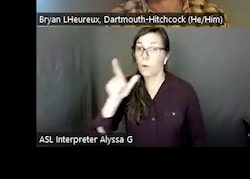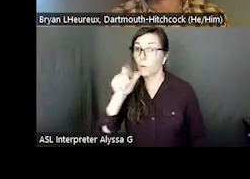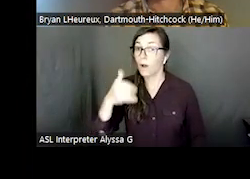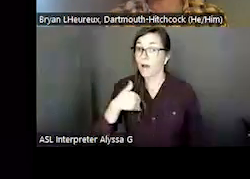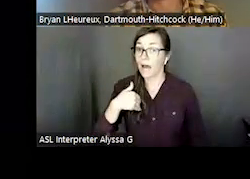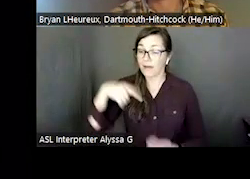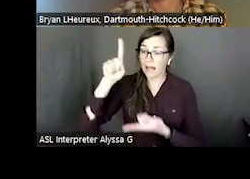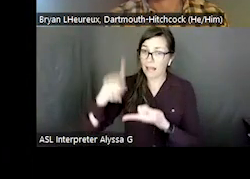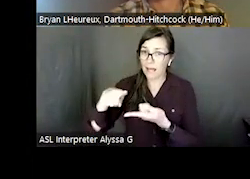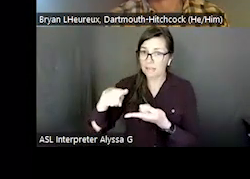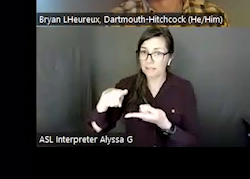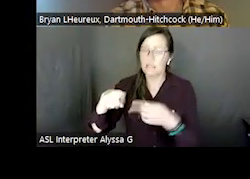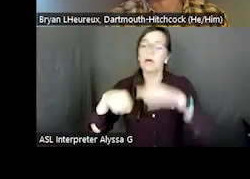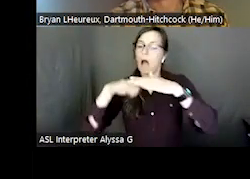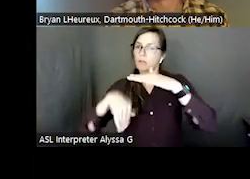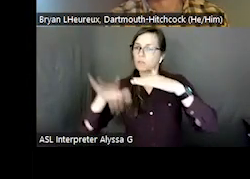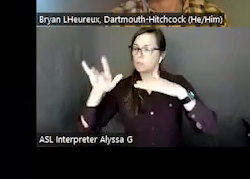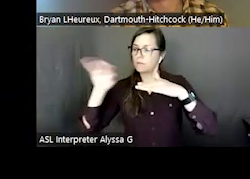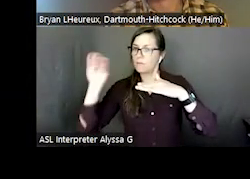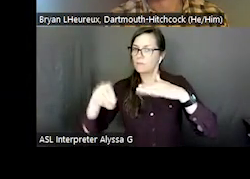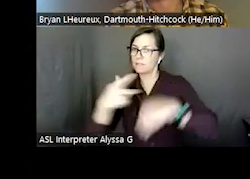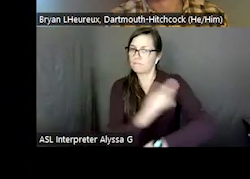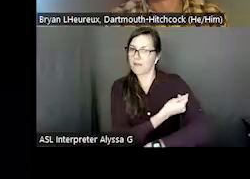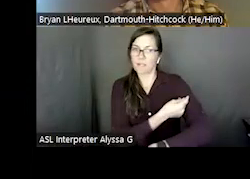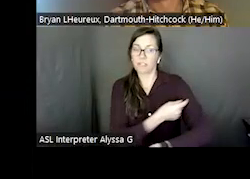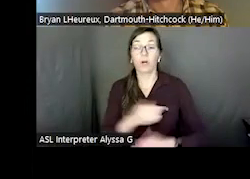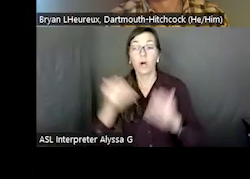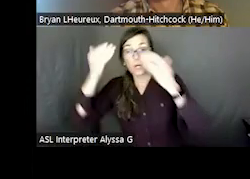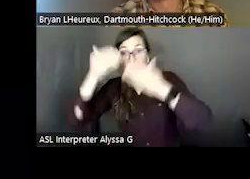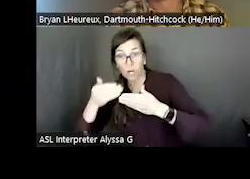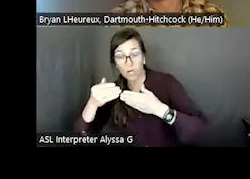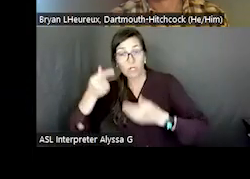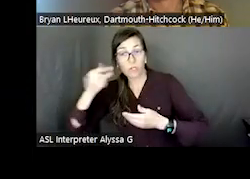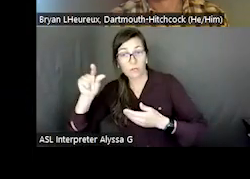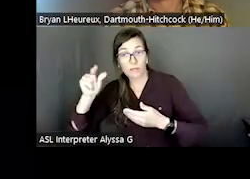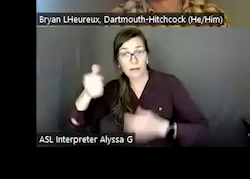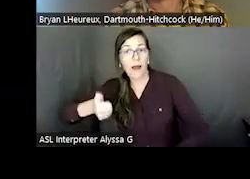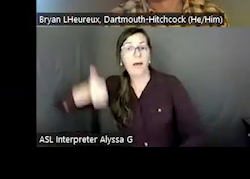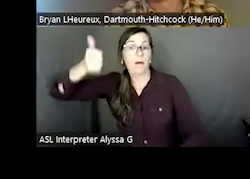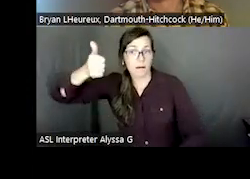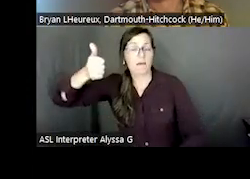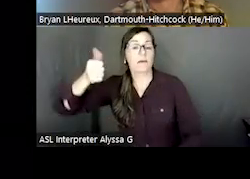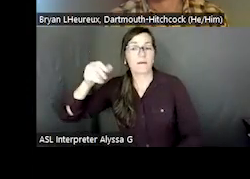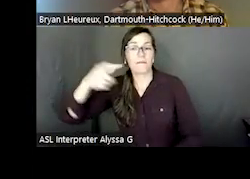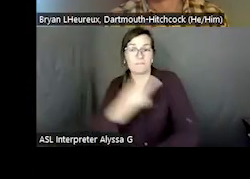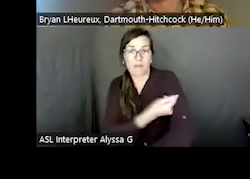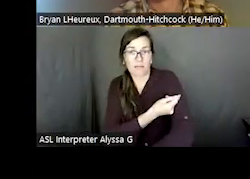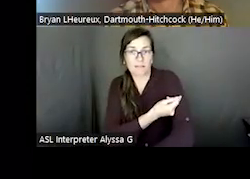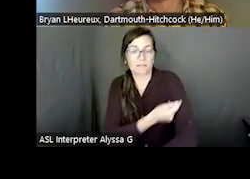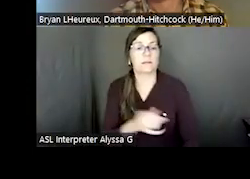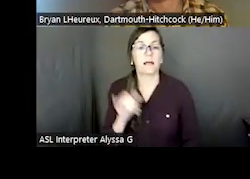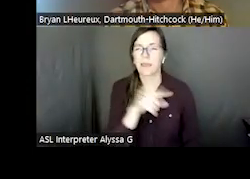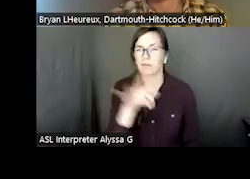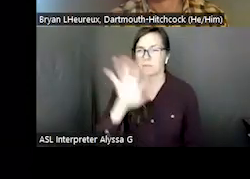than 25% vaccinated. And the darker the green, the higher the rate of vaccination 18 months ago or